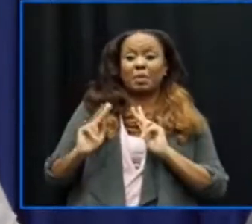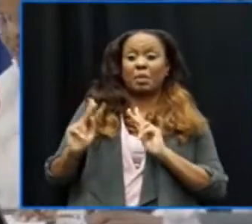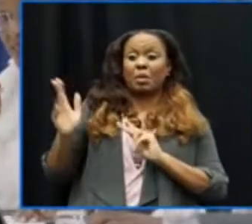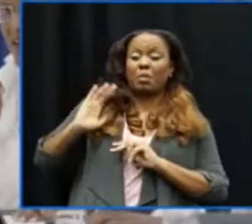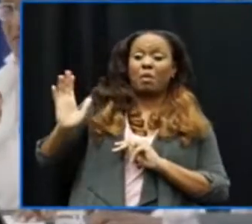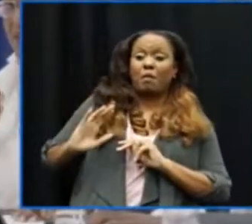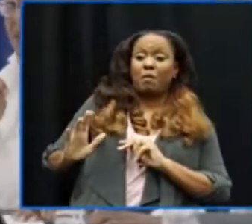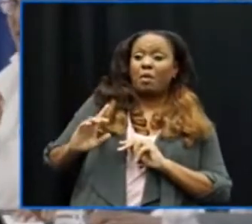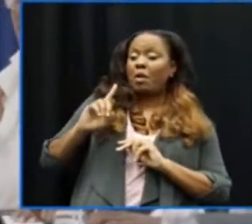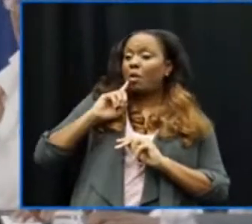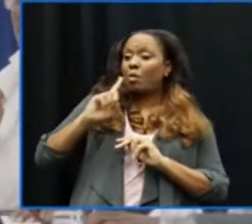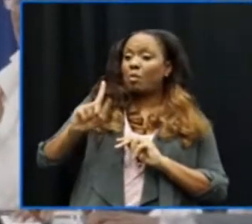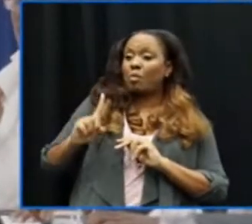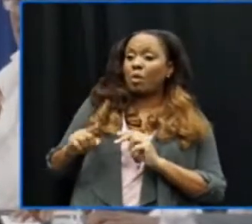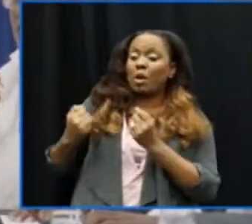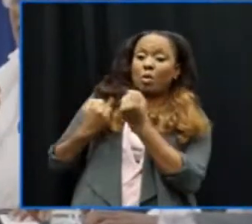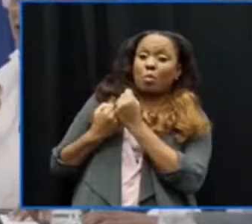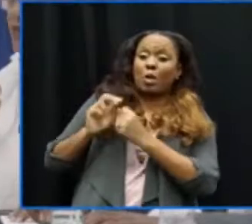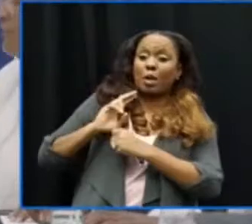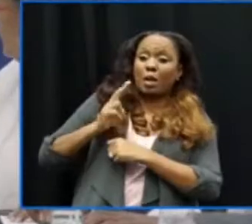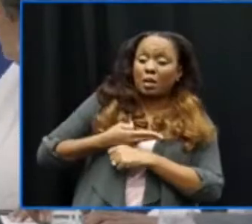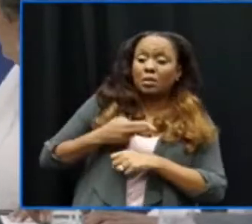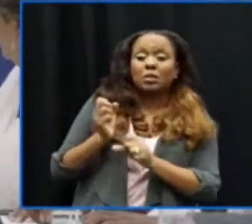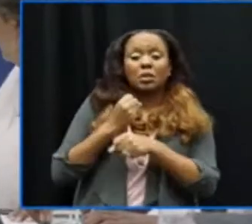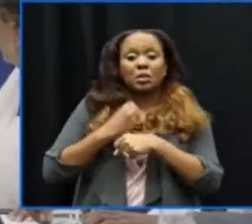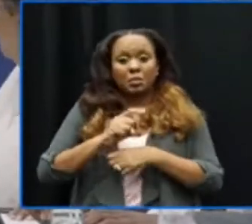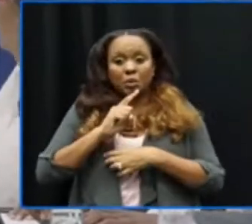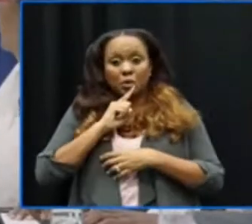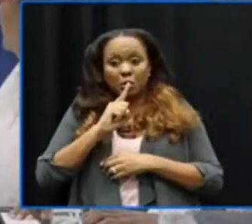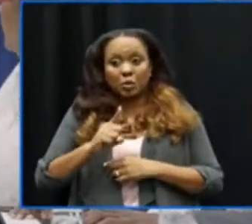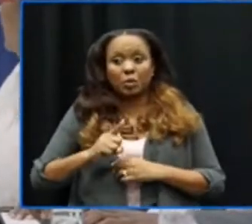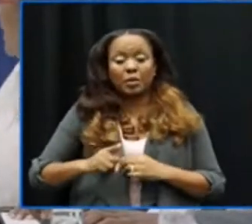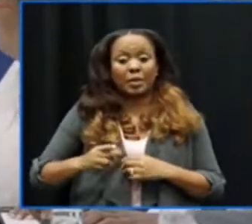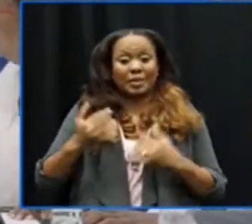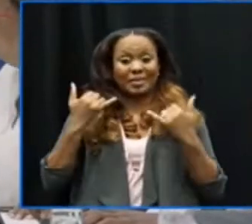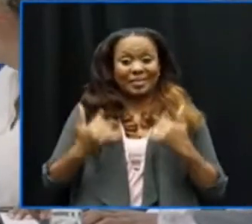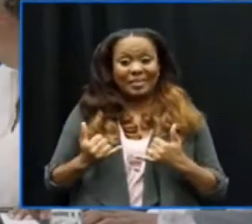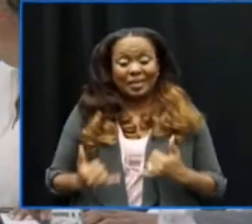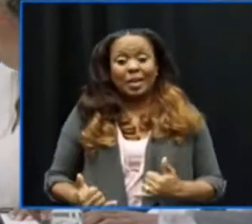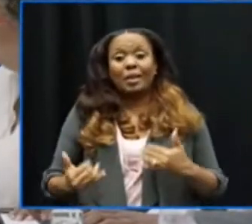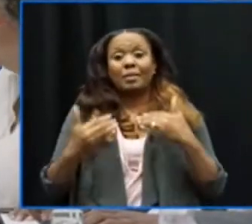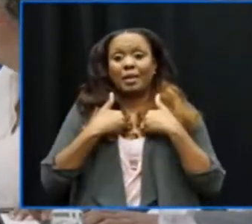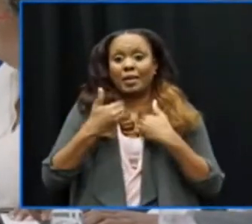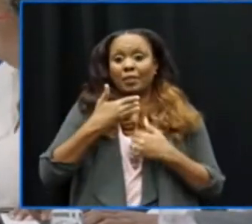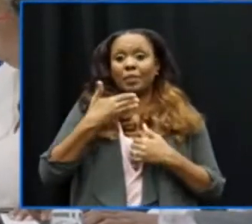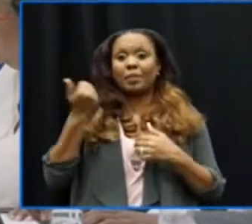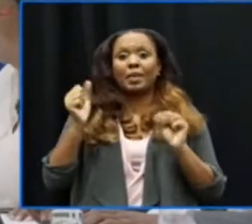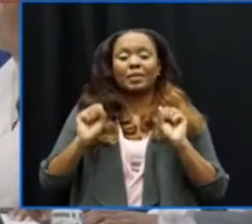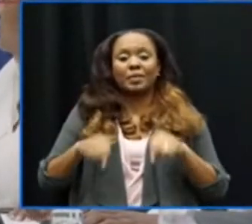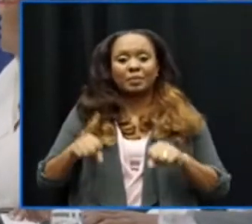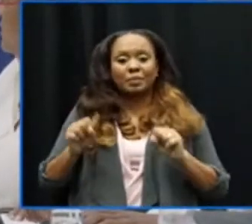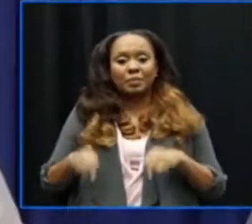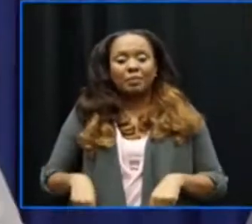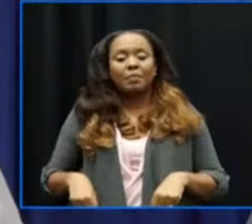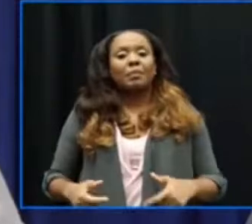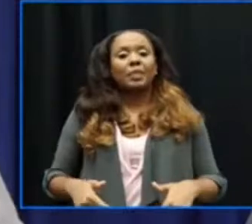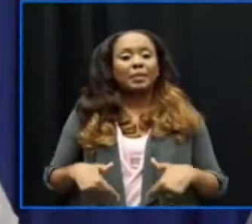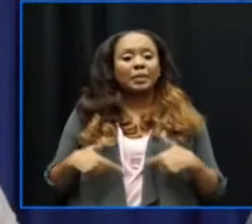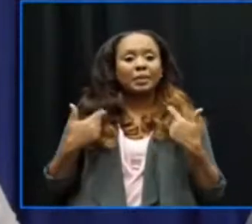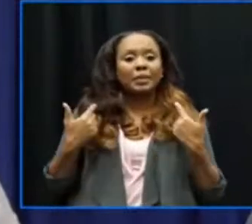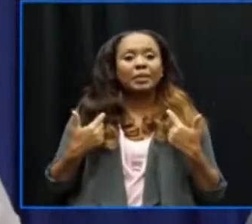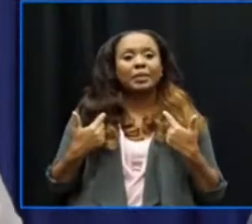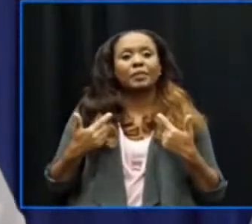and who invested heavily in us to make sure that those who come have the best possible chance